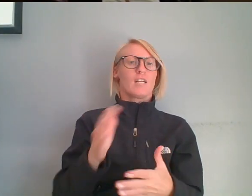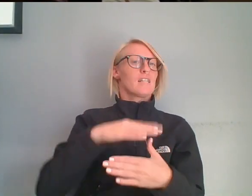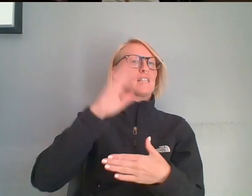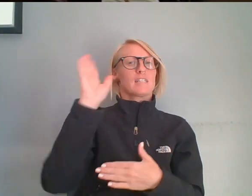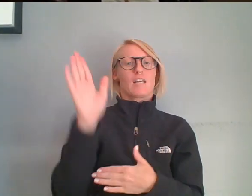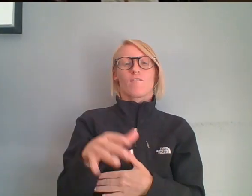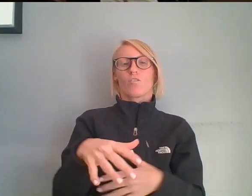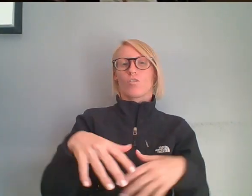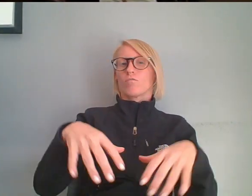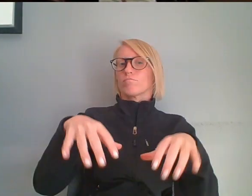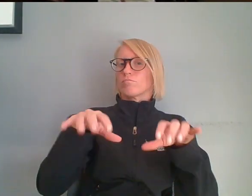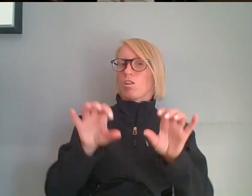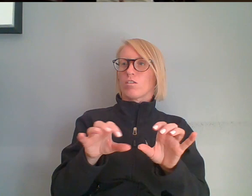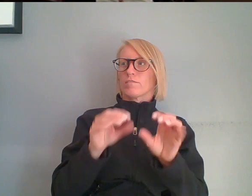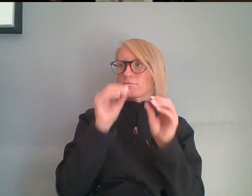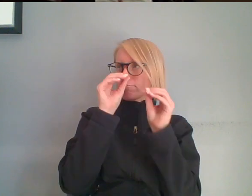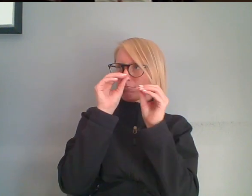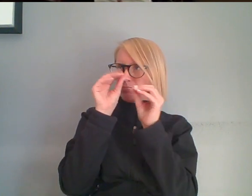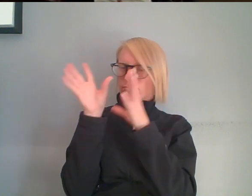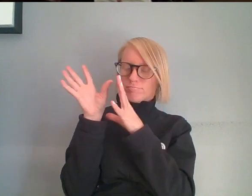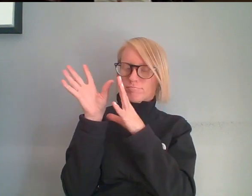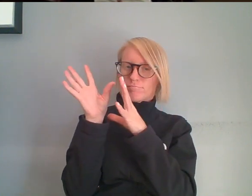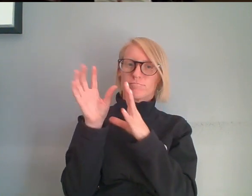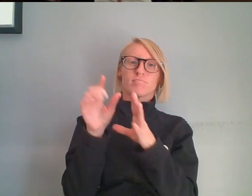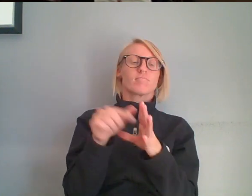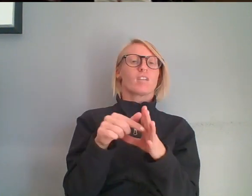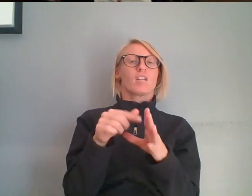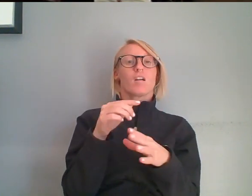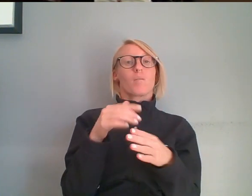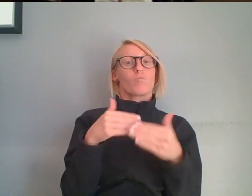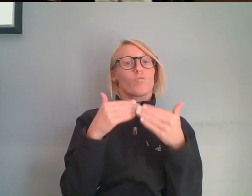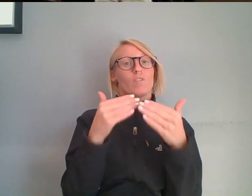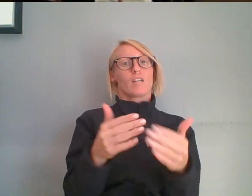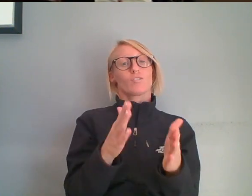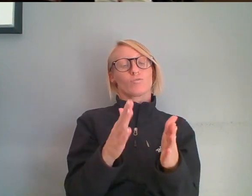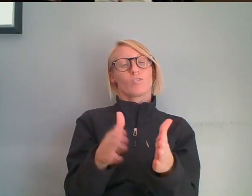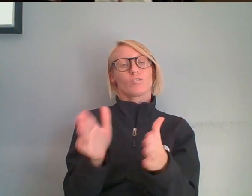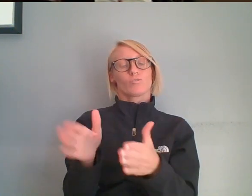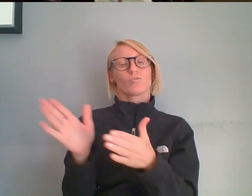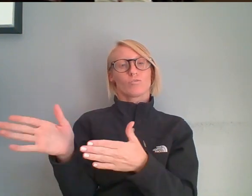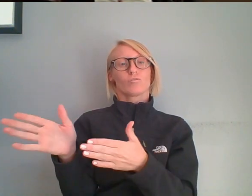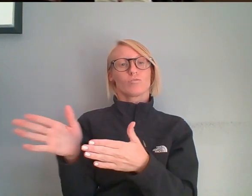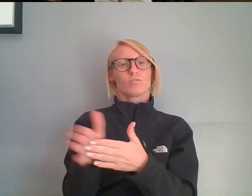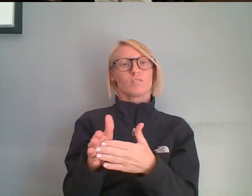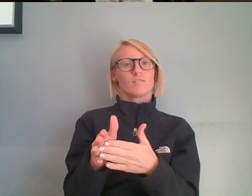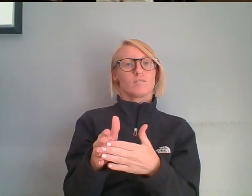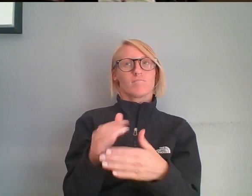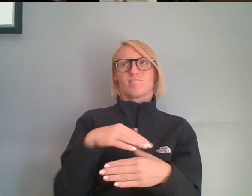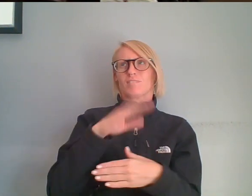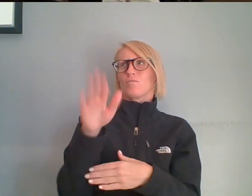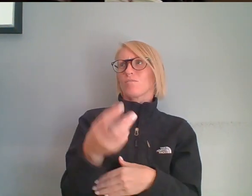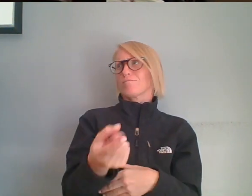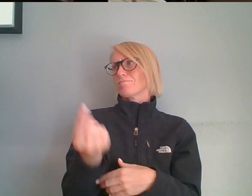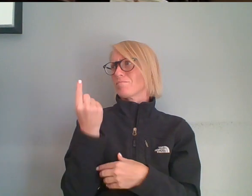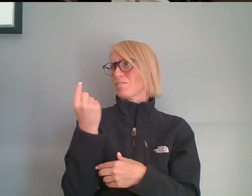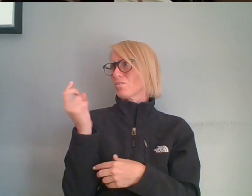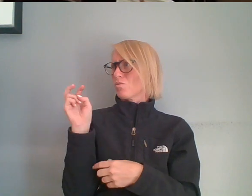you keep your audience on track is by providing structure. None of you would go on a tour with me if I said, "Hi, my name's Matt, let's go."